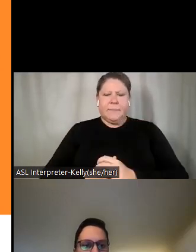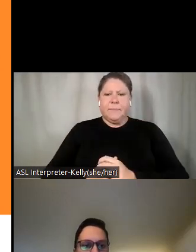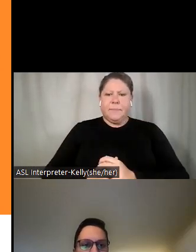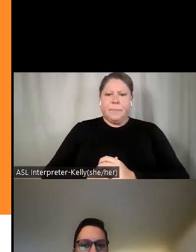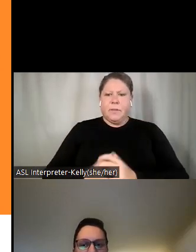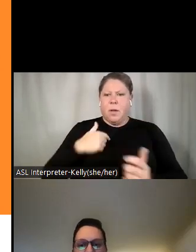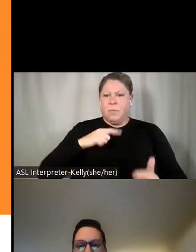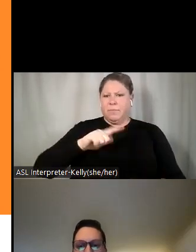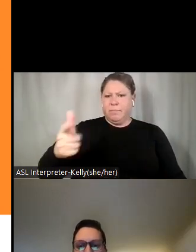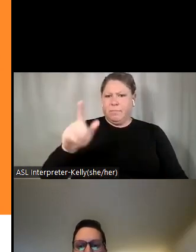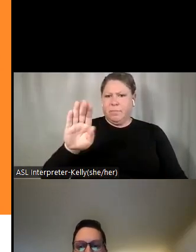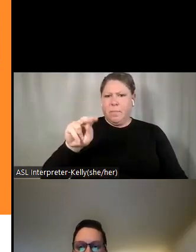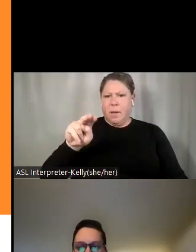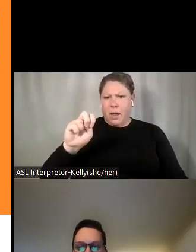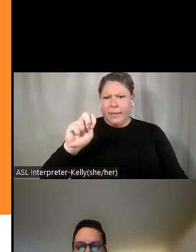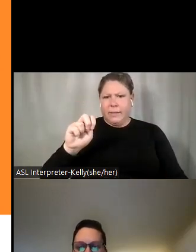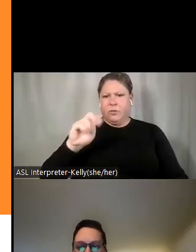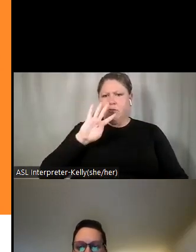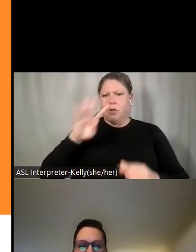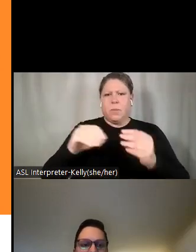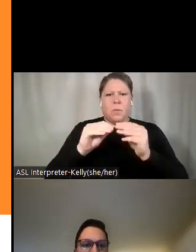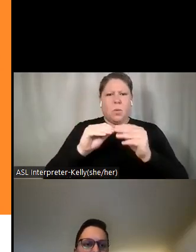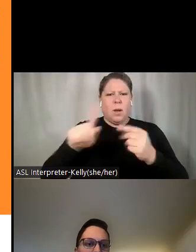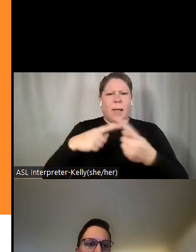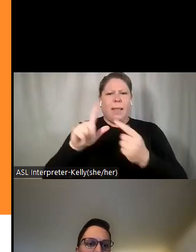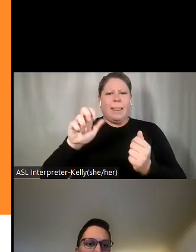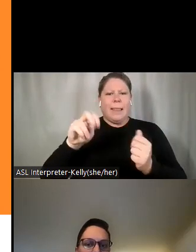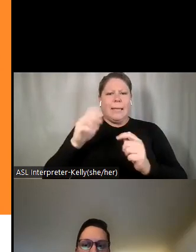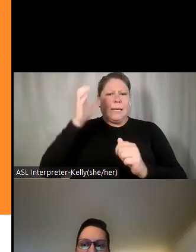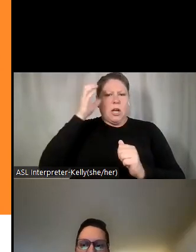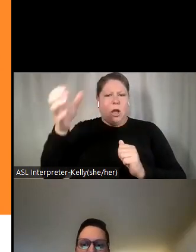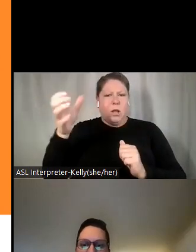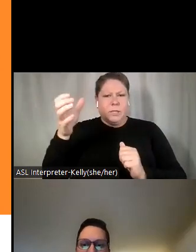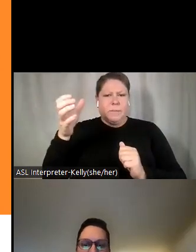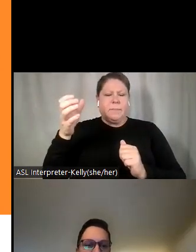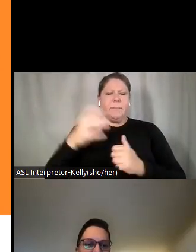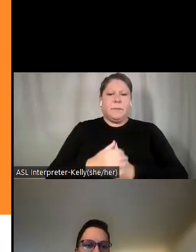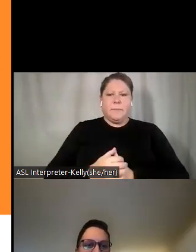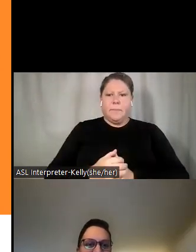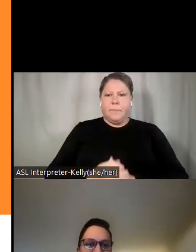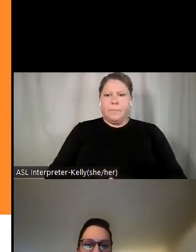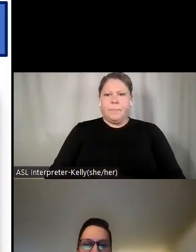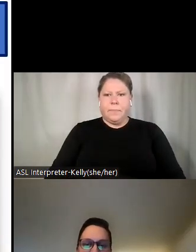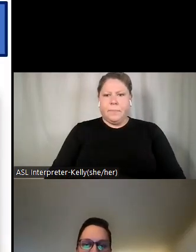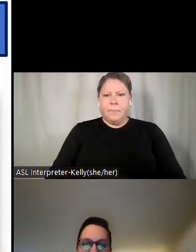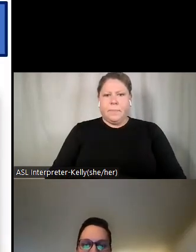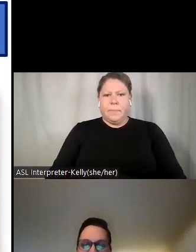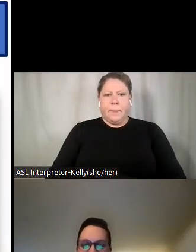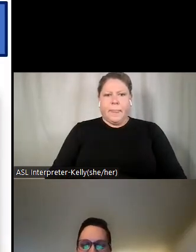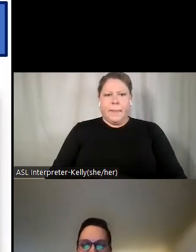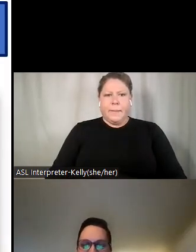that we've been using to drive continuous improvement and develop our people within CDPH. Go ahead,